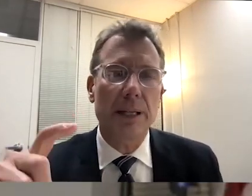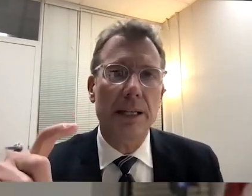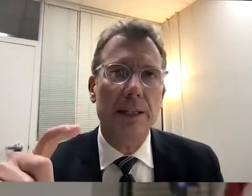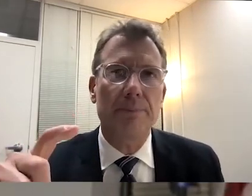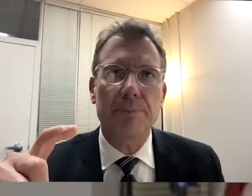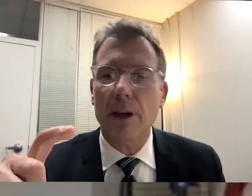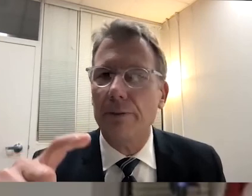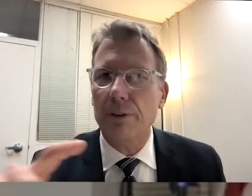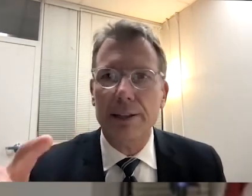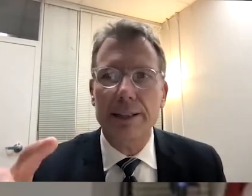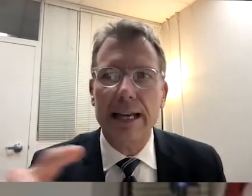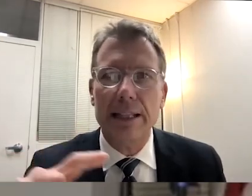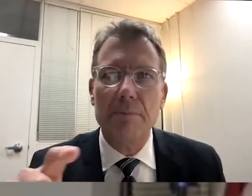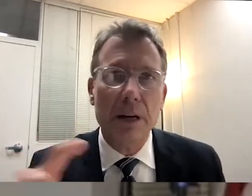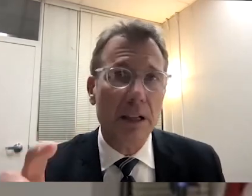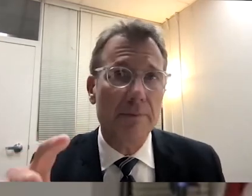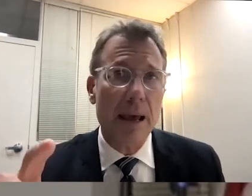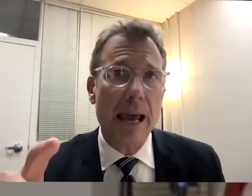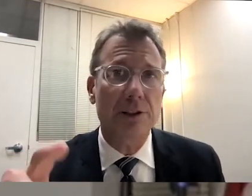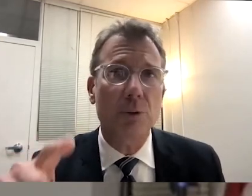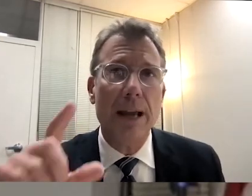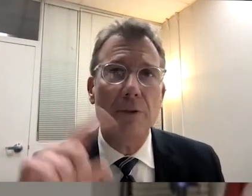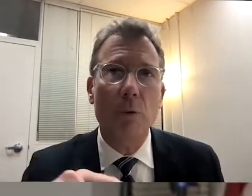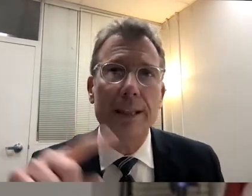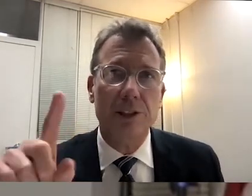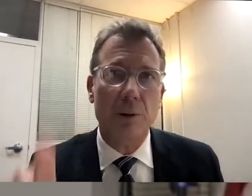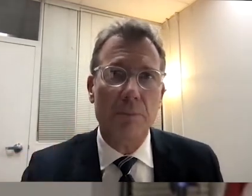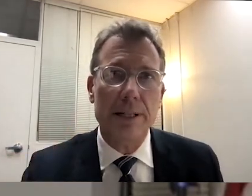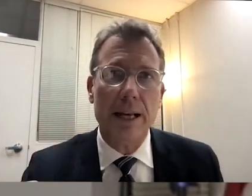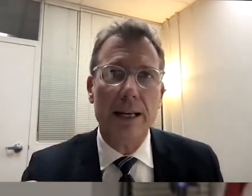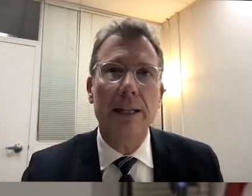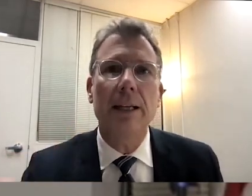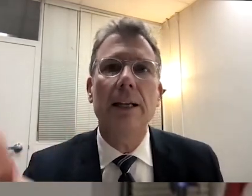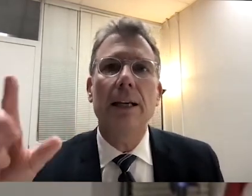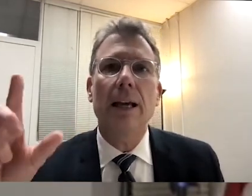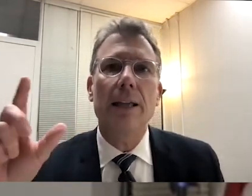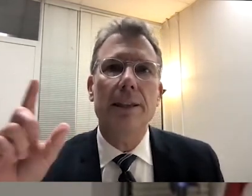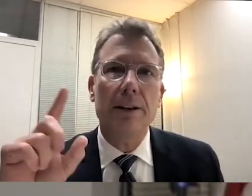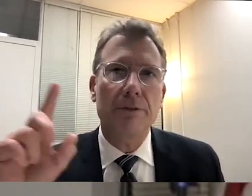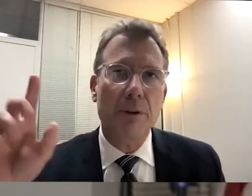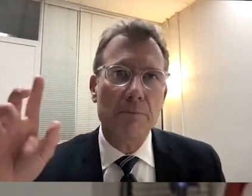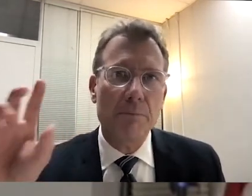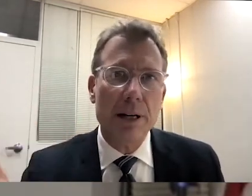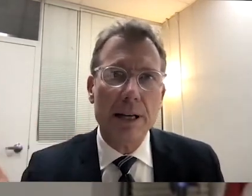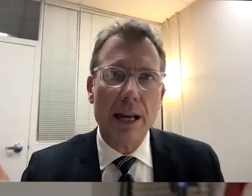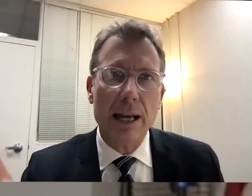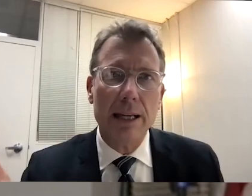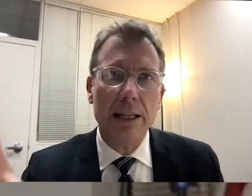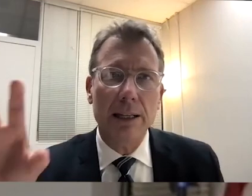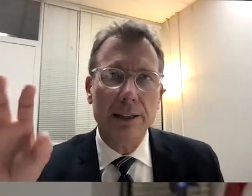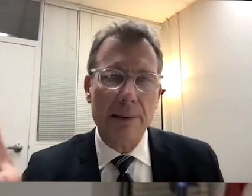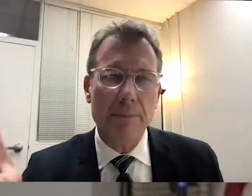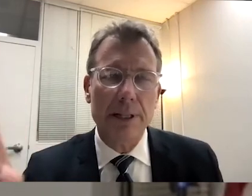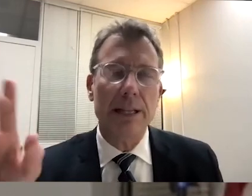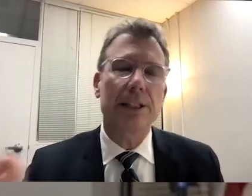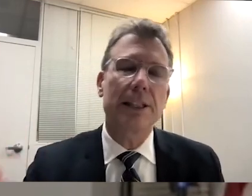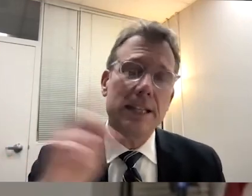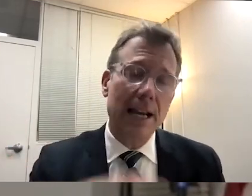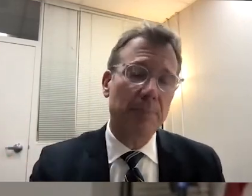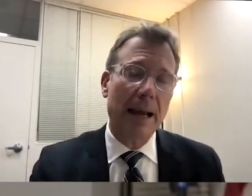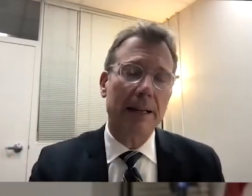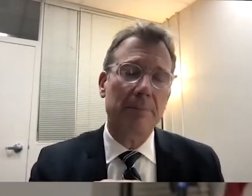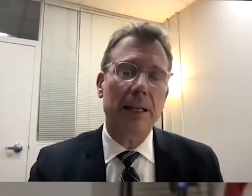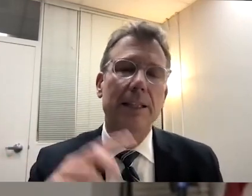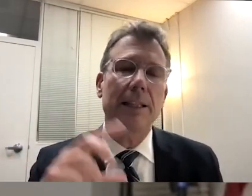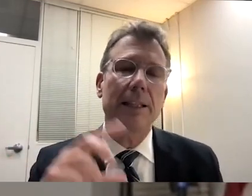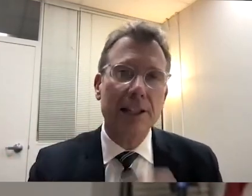going to be, I forgot the date, in the middle of May. So we have the one that's on Monday. And then from that Monday to the